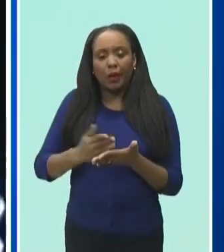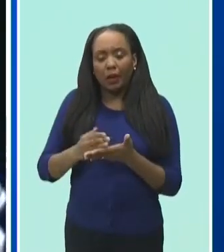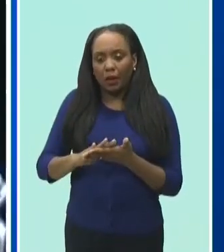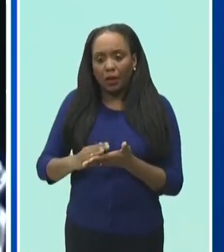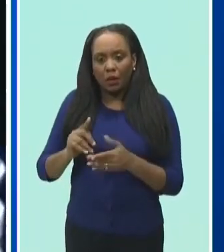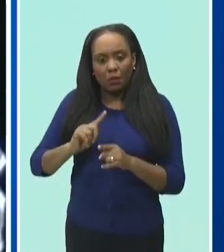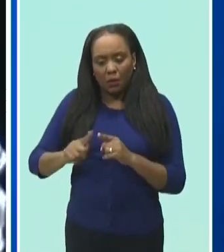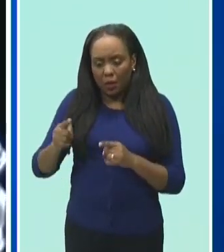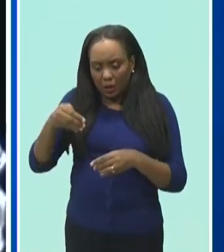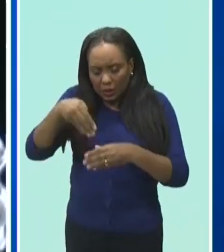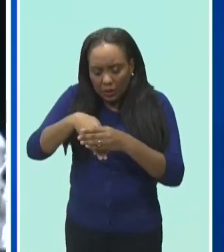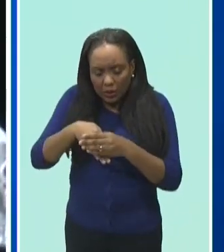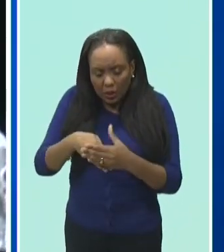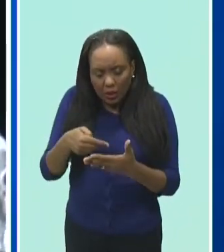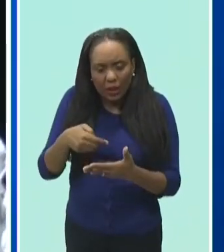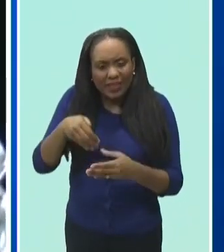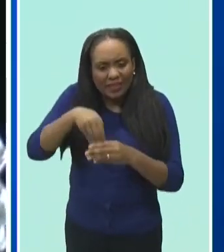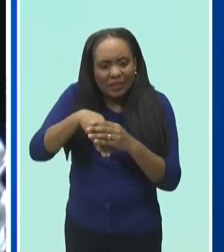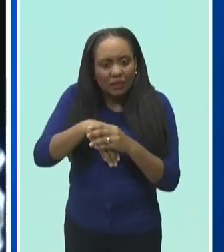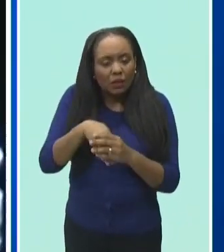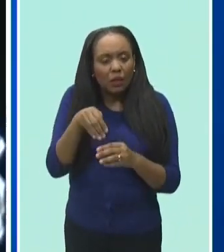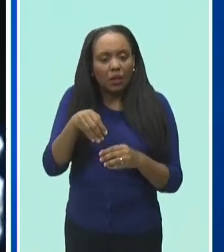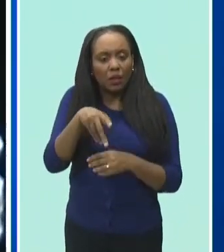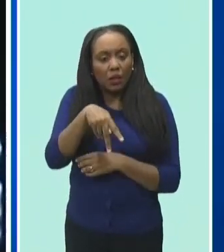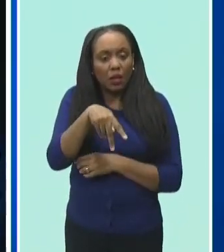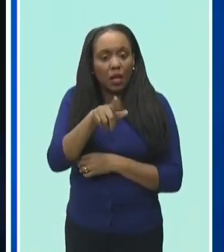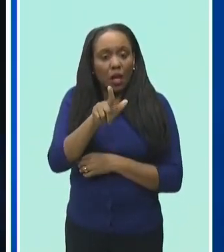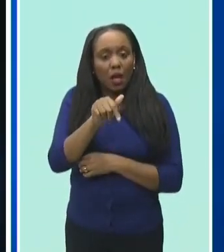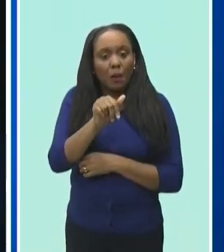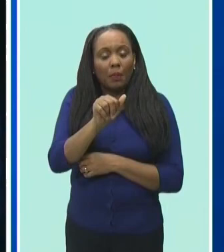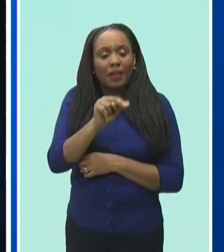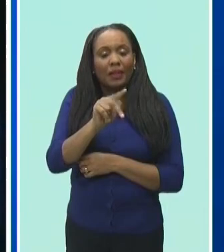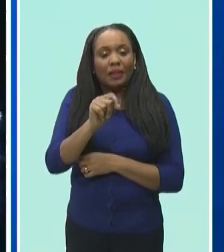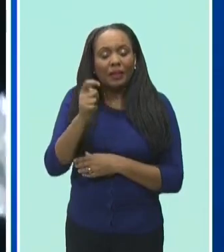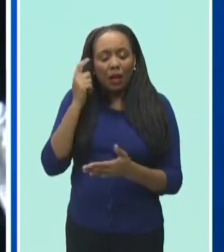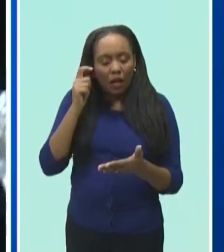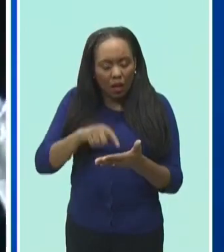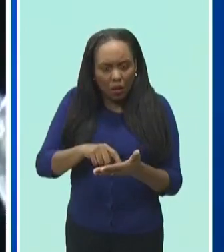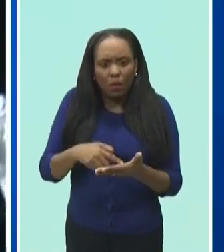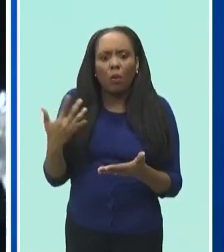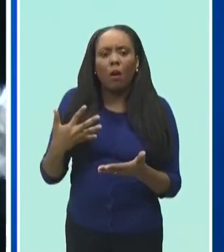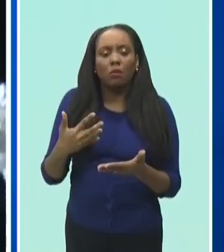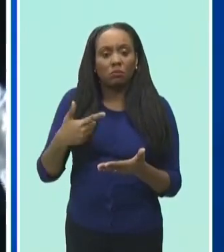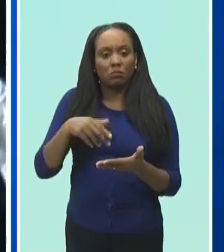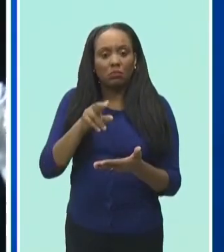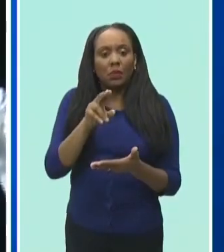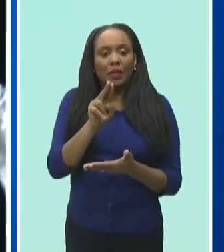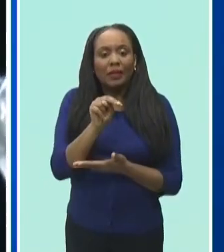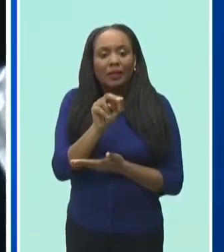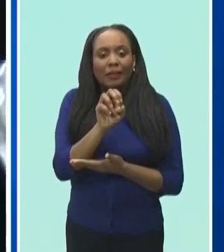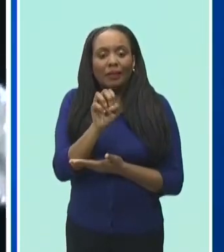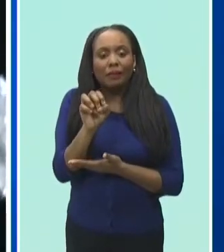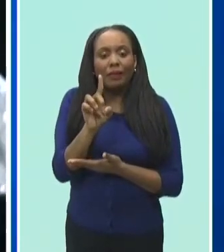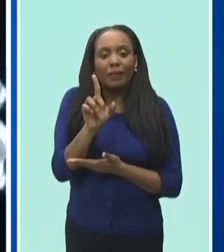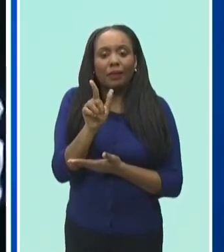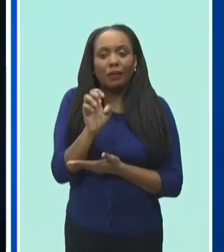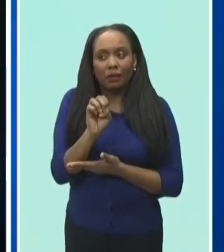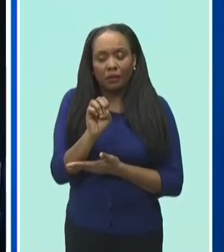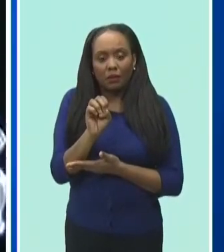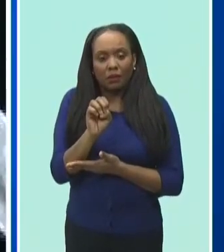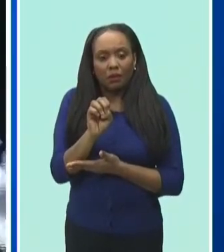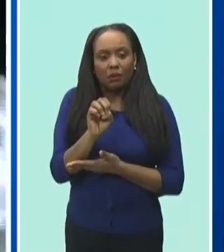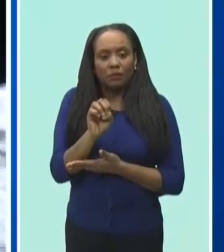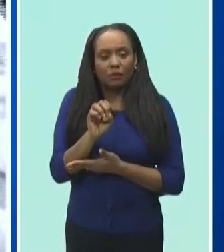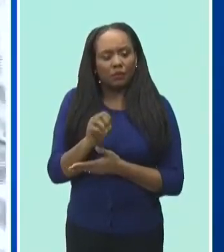needle in the plantain, right? The person who would have sold that plantain did not